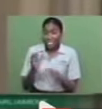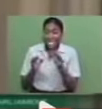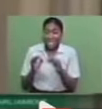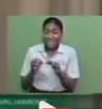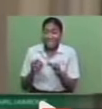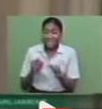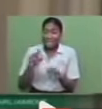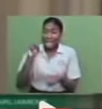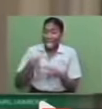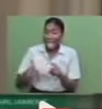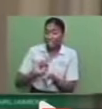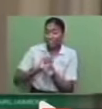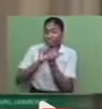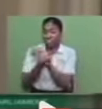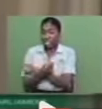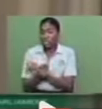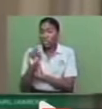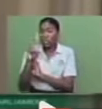can't do anything else.